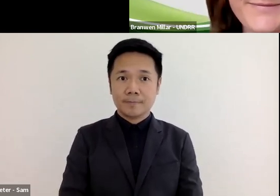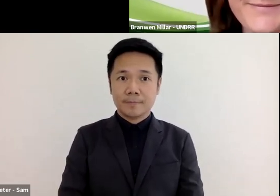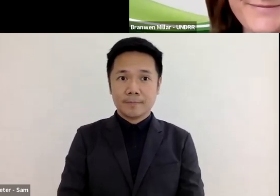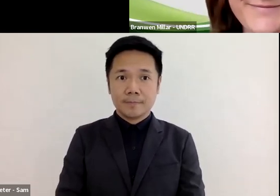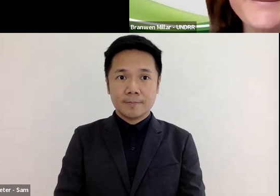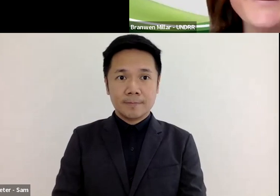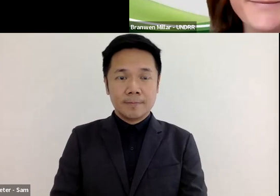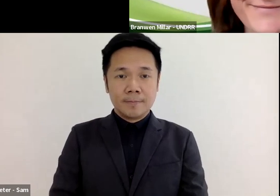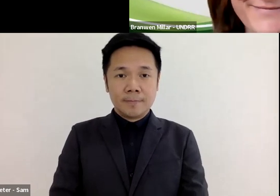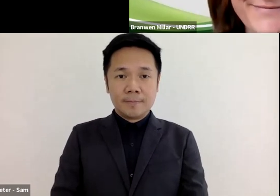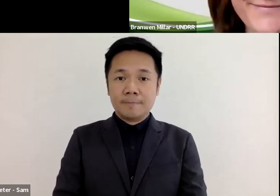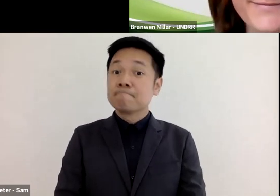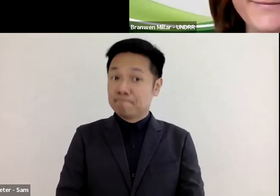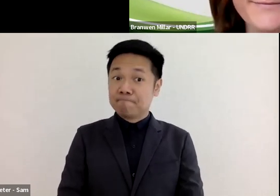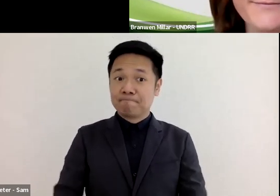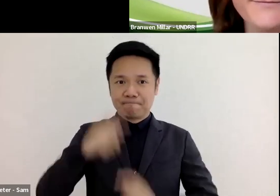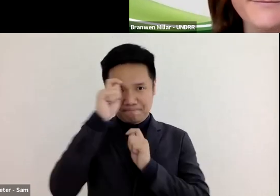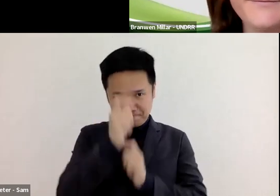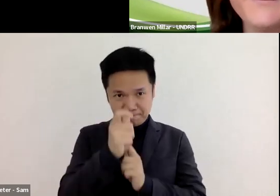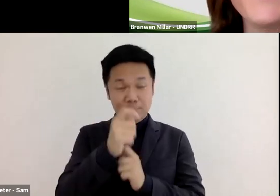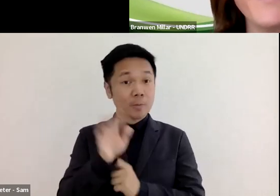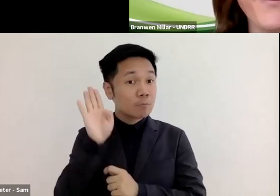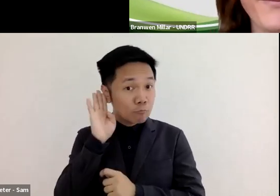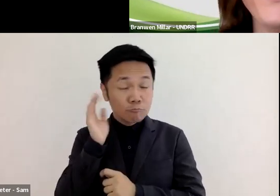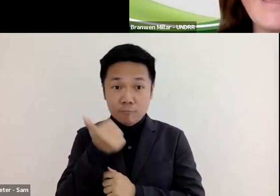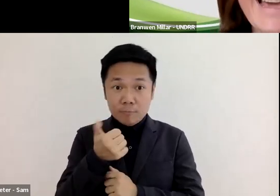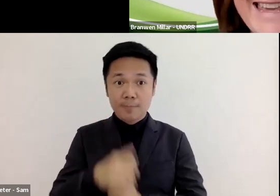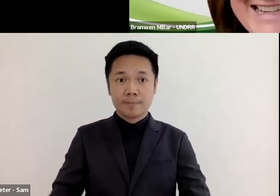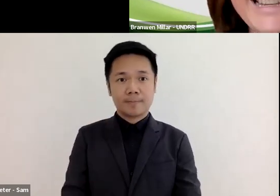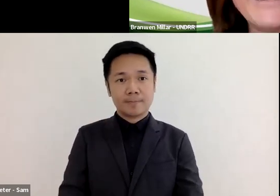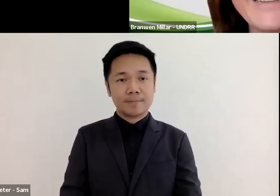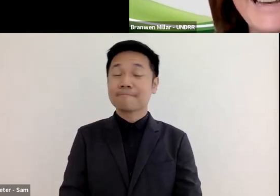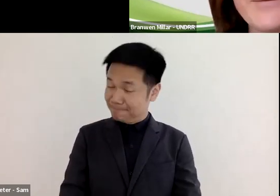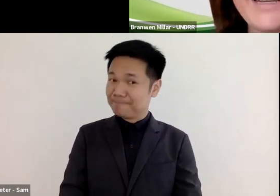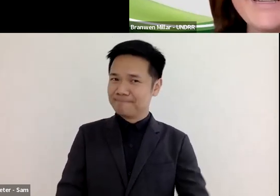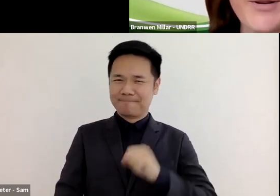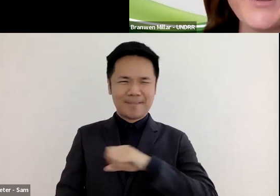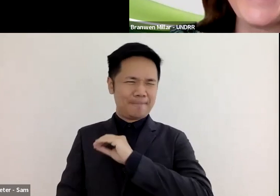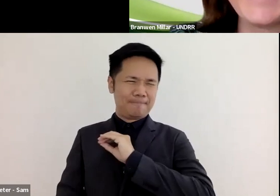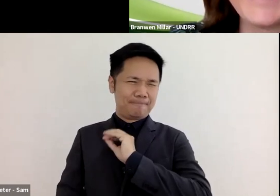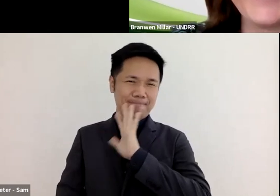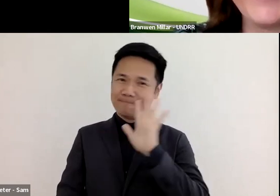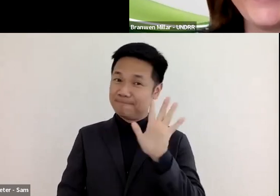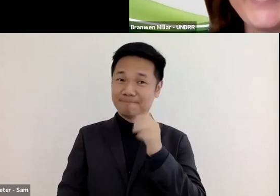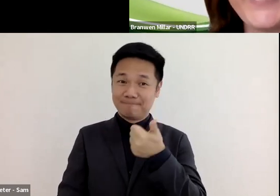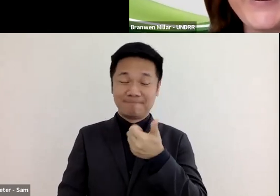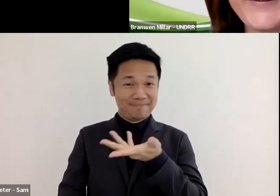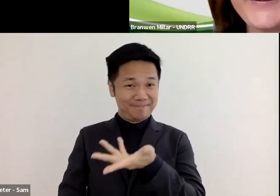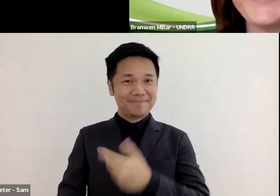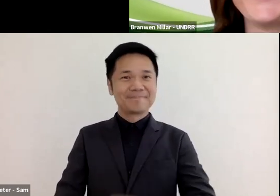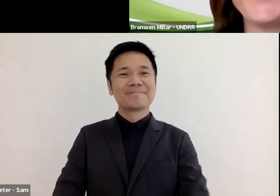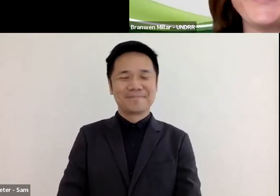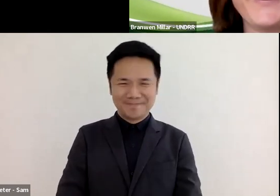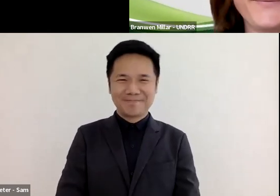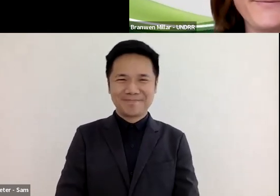Thank you, Madam Chair. Can you hear me? Yes, loud and clear. Please proceed. Thank